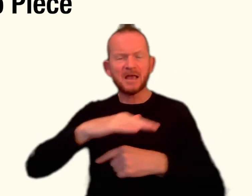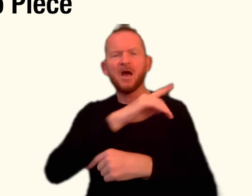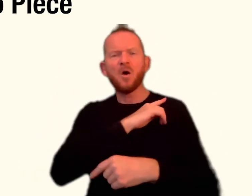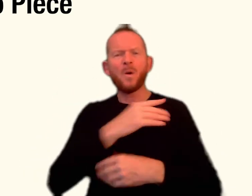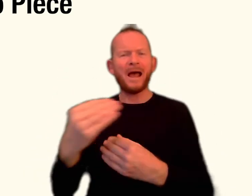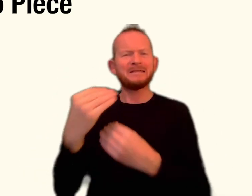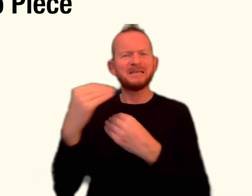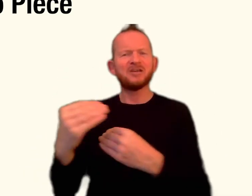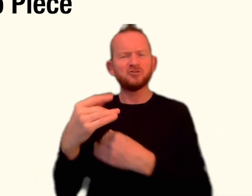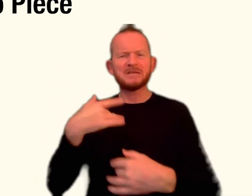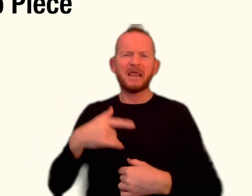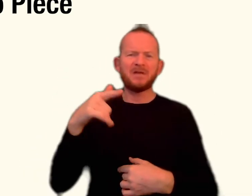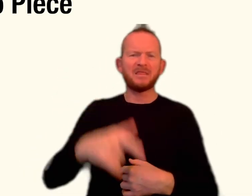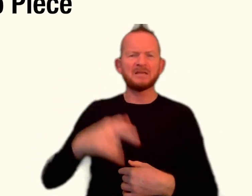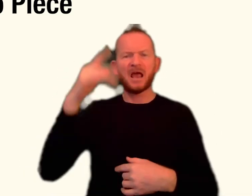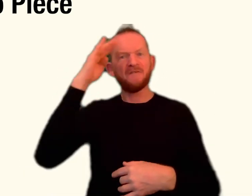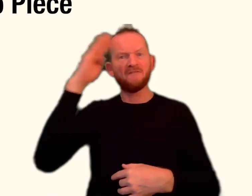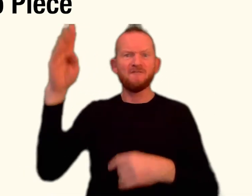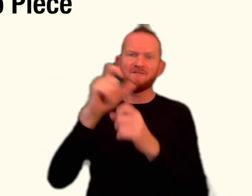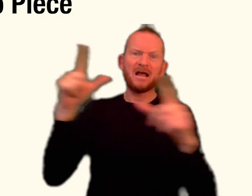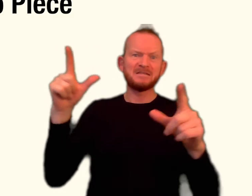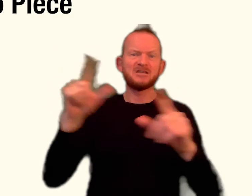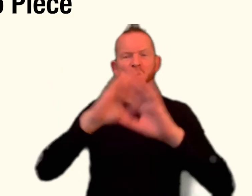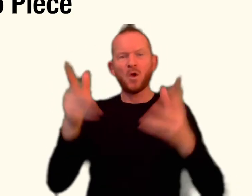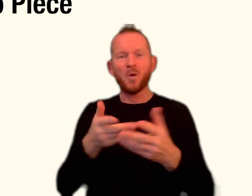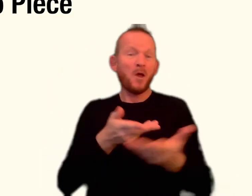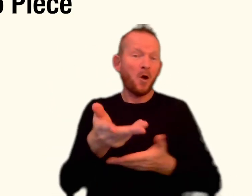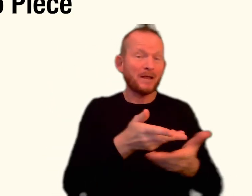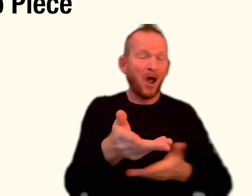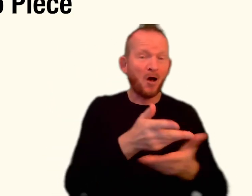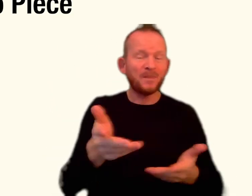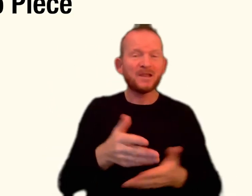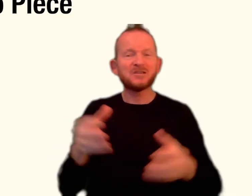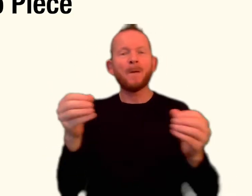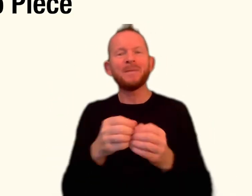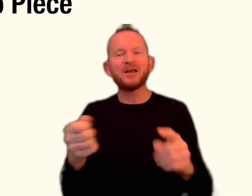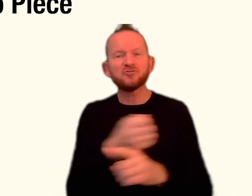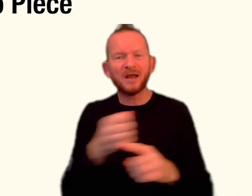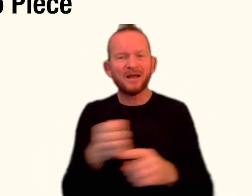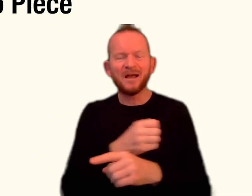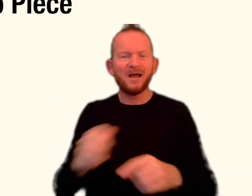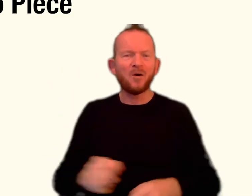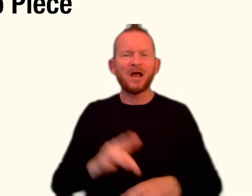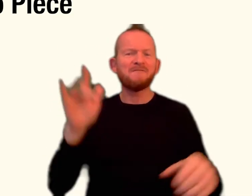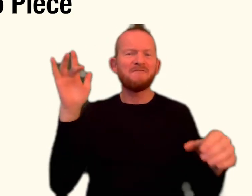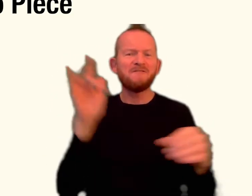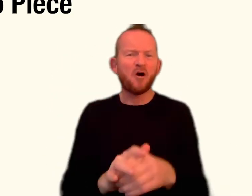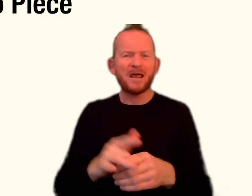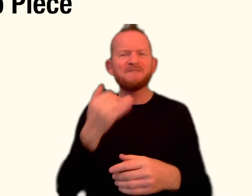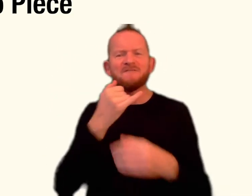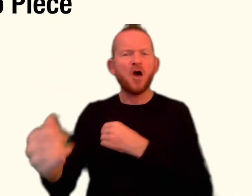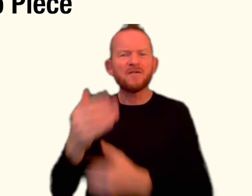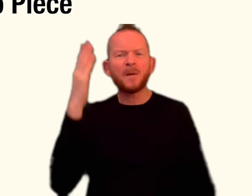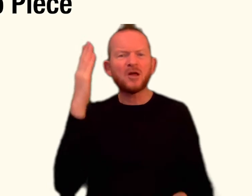in this fantasy world where we all get on and there's no bigotry? That fucking couldn't be further from the